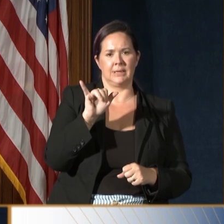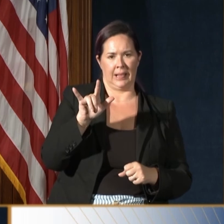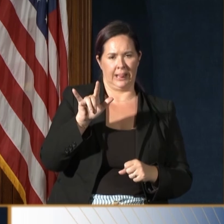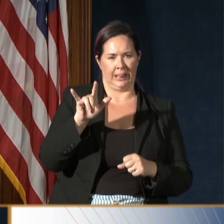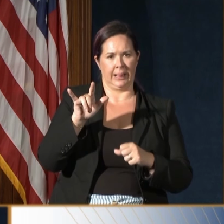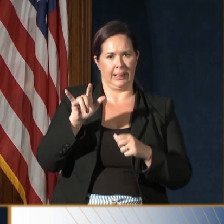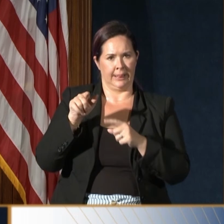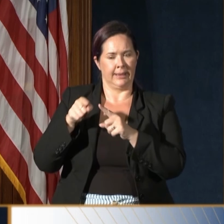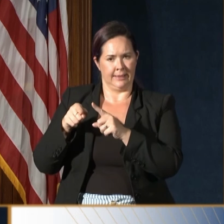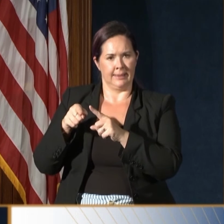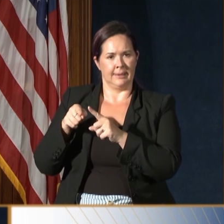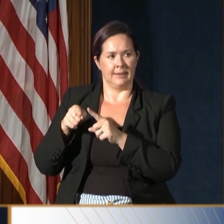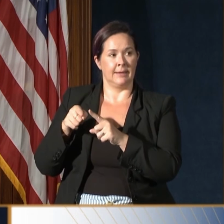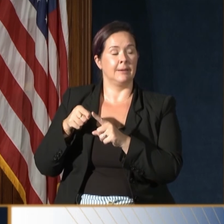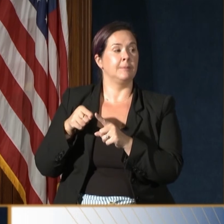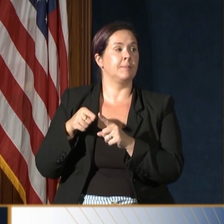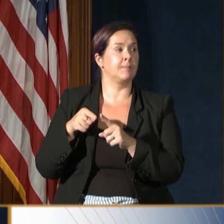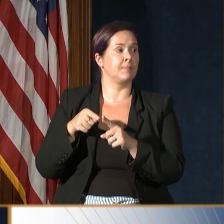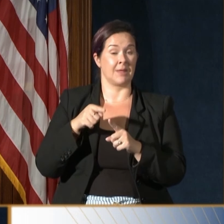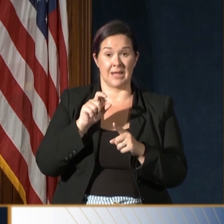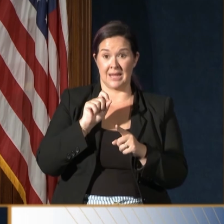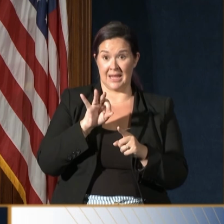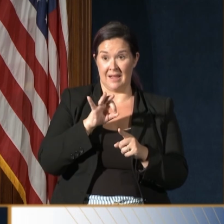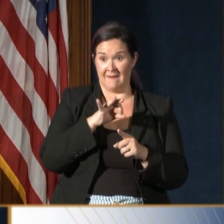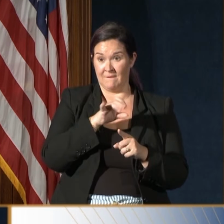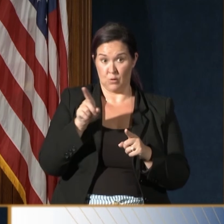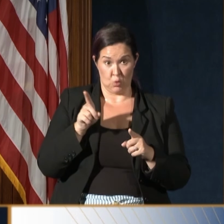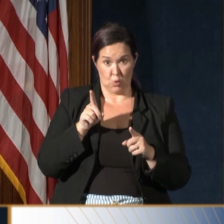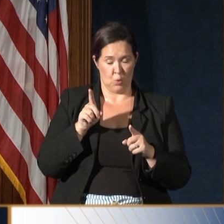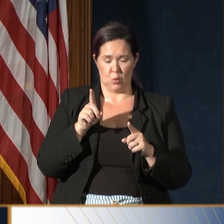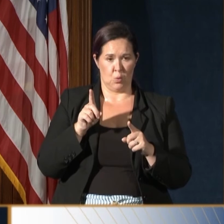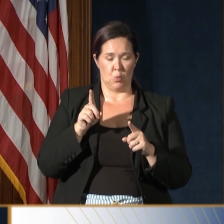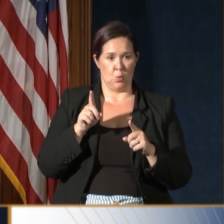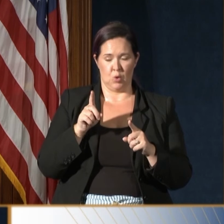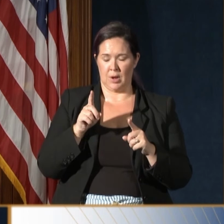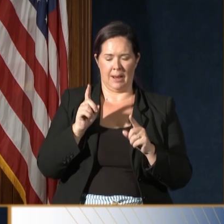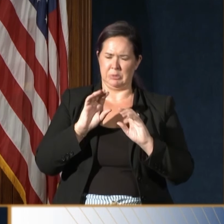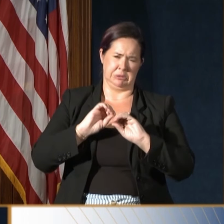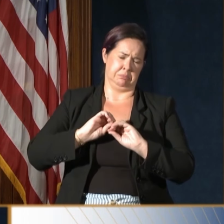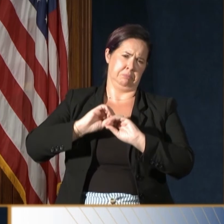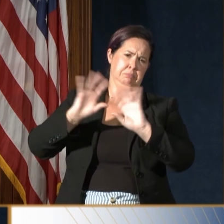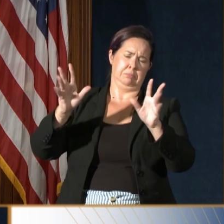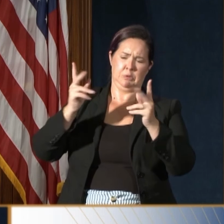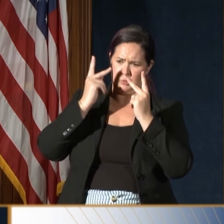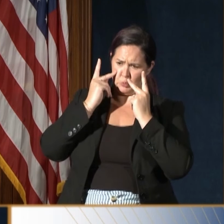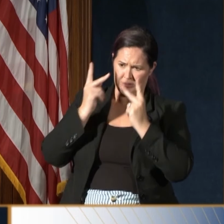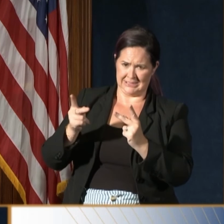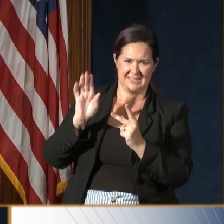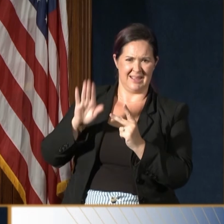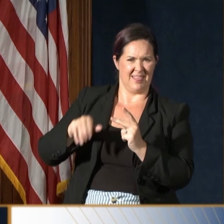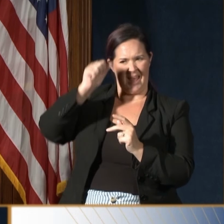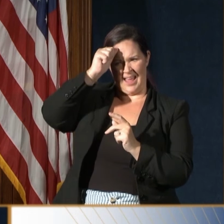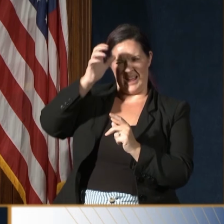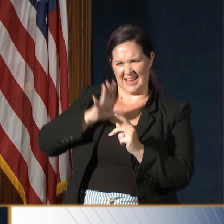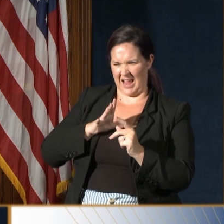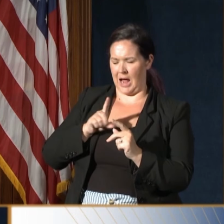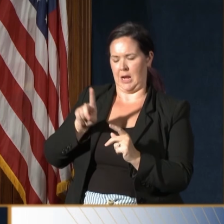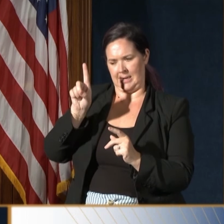And those of us who had a brain in their head said, that's a guy we got to